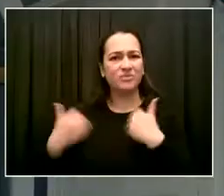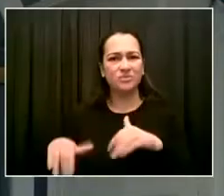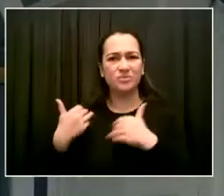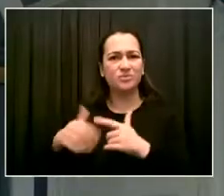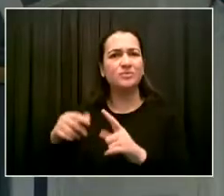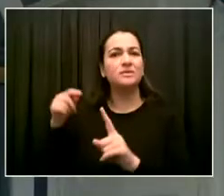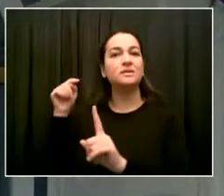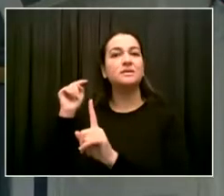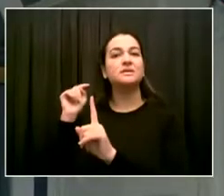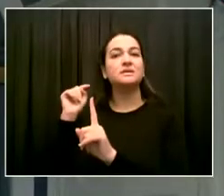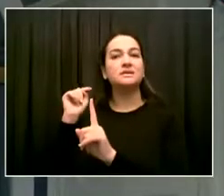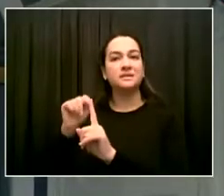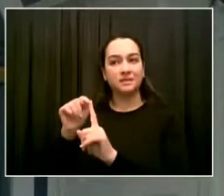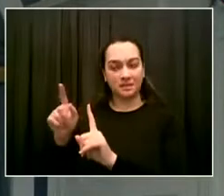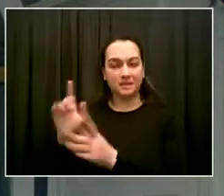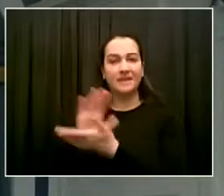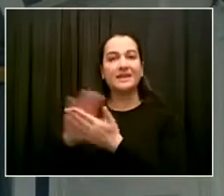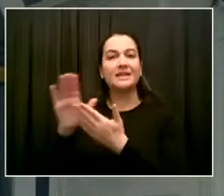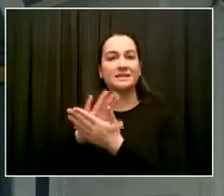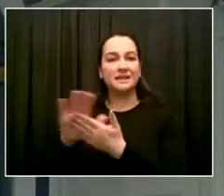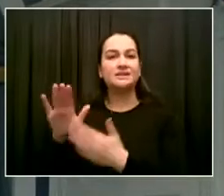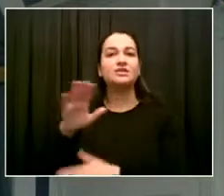Grayson.